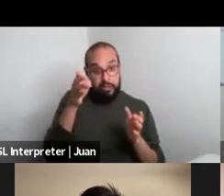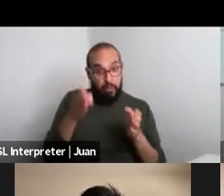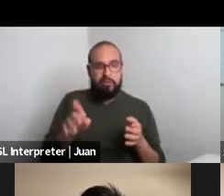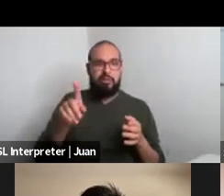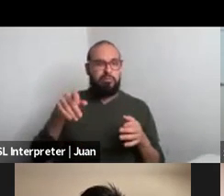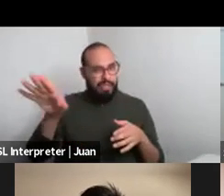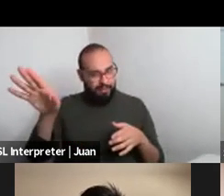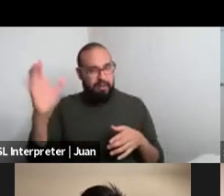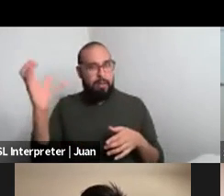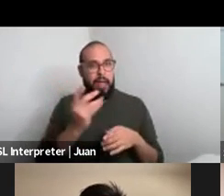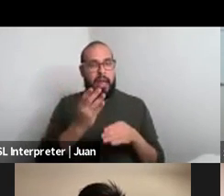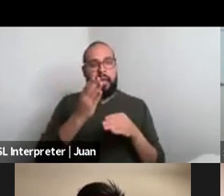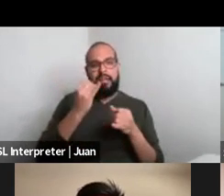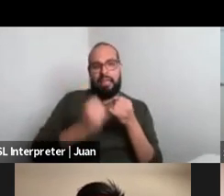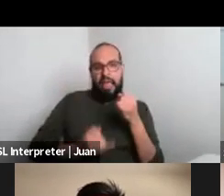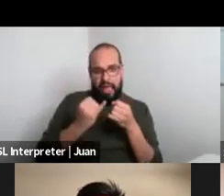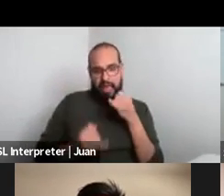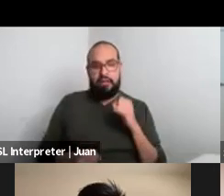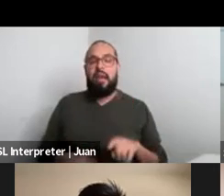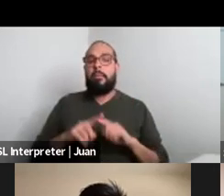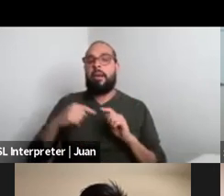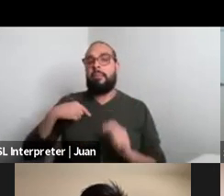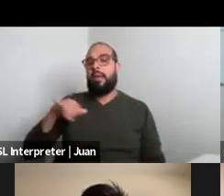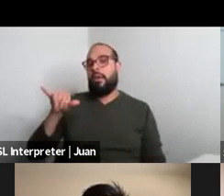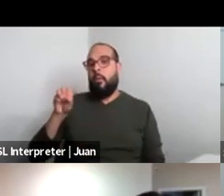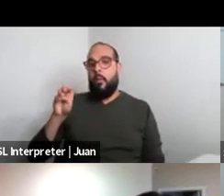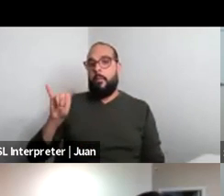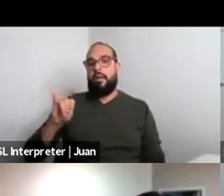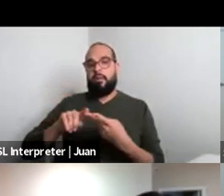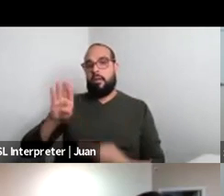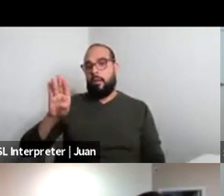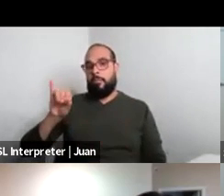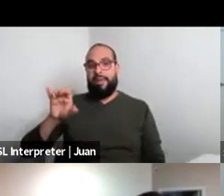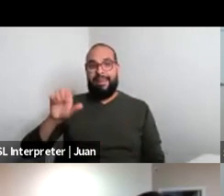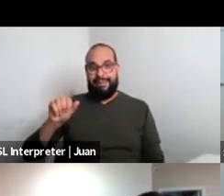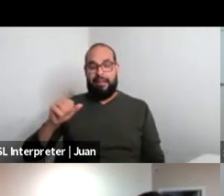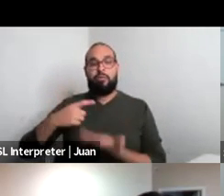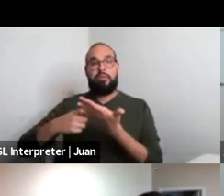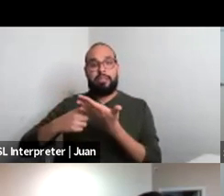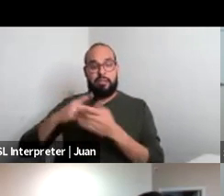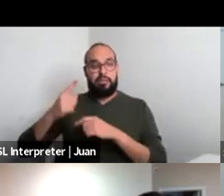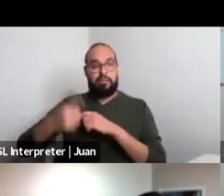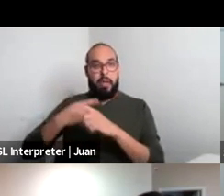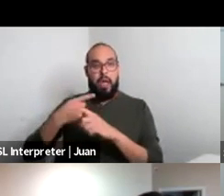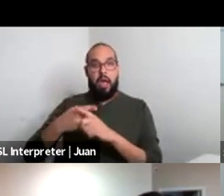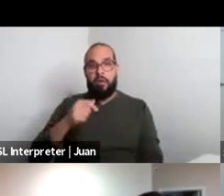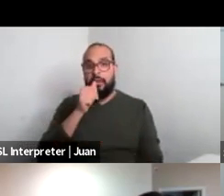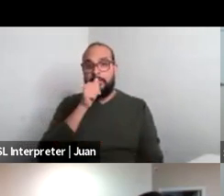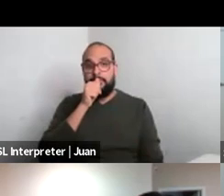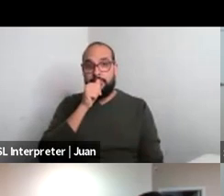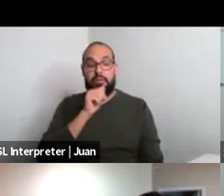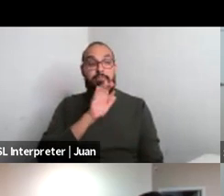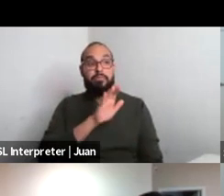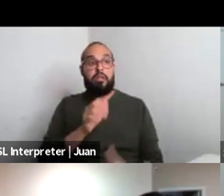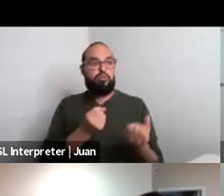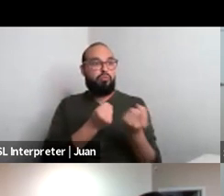and Bianca, in a different conversation, we're talking about like privacy, and that some folks their support people might be people who